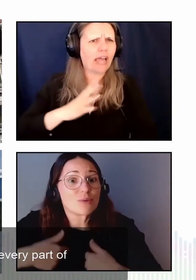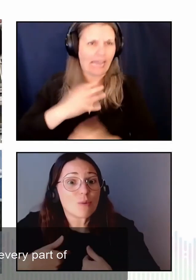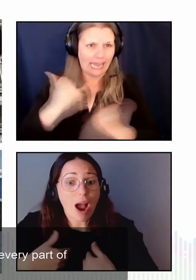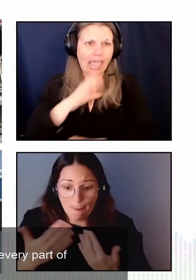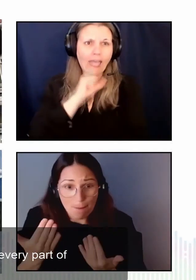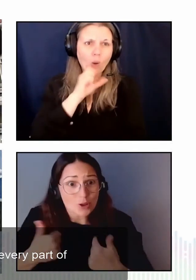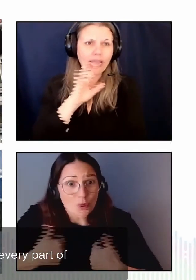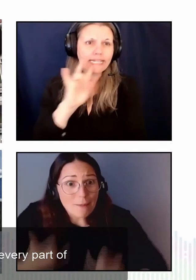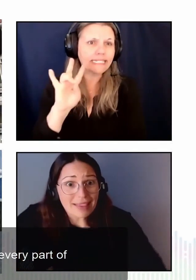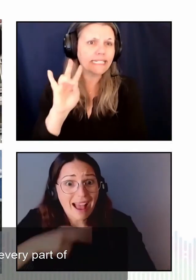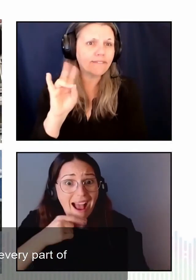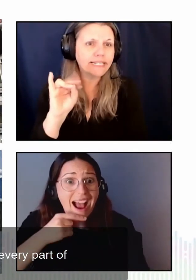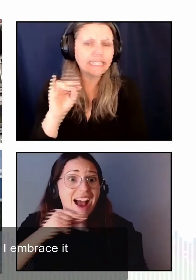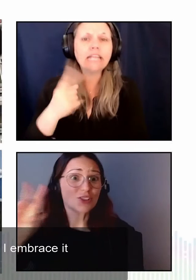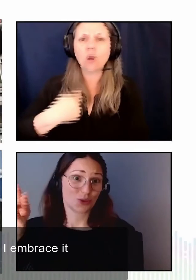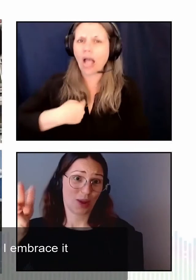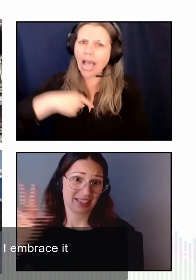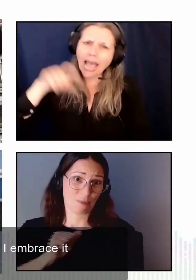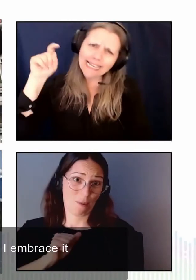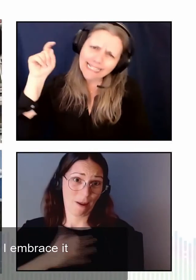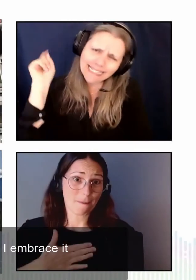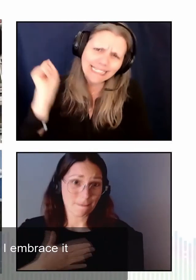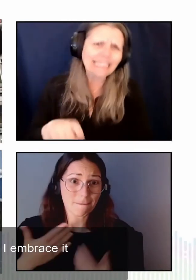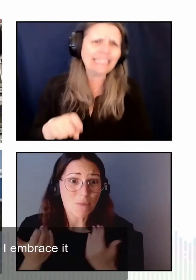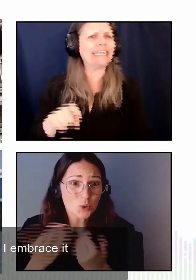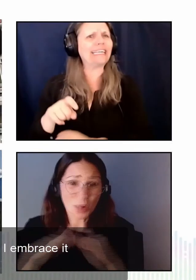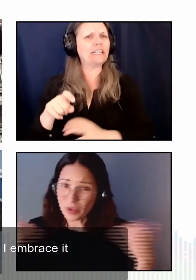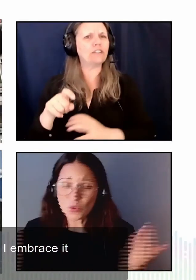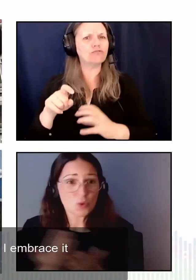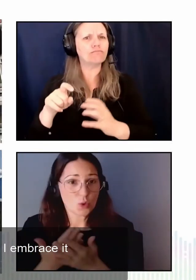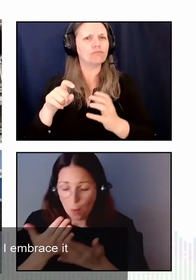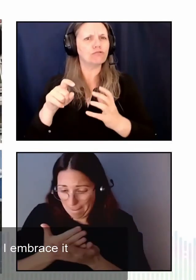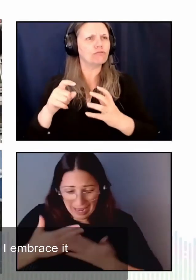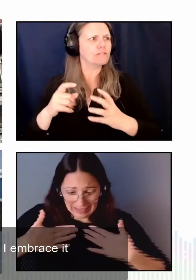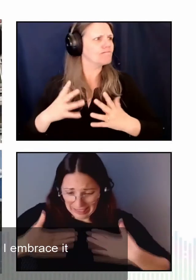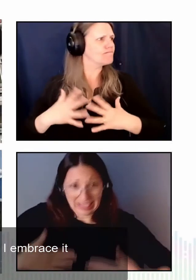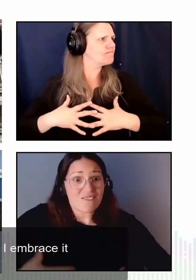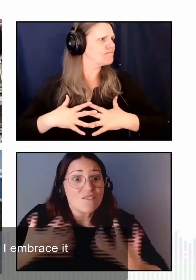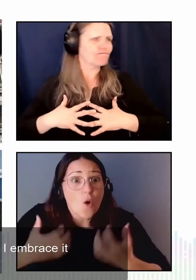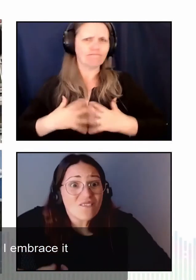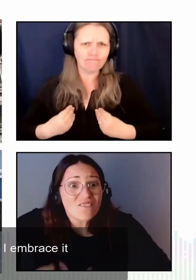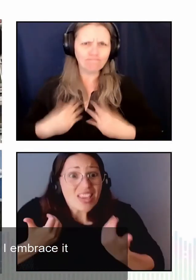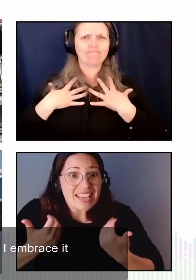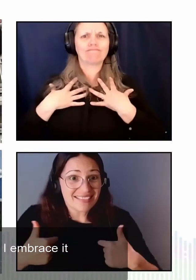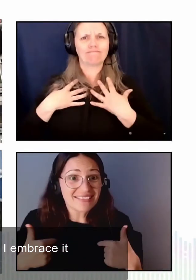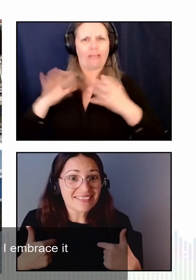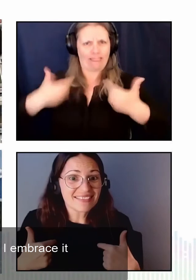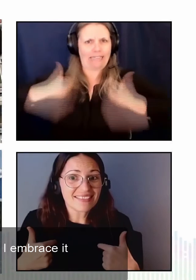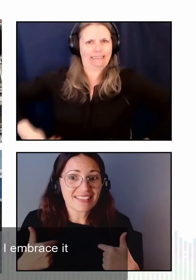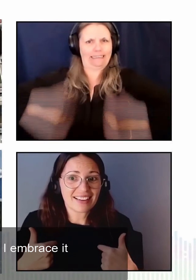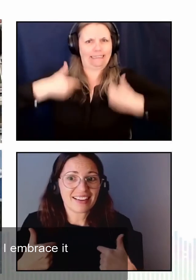and I need every part of me that wants to live. And that's who I am.